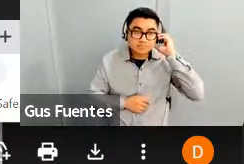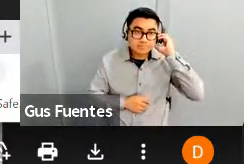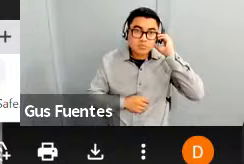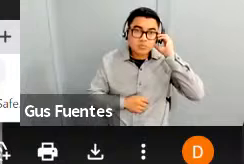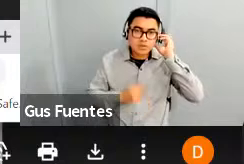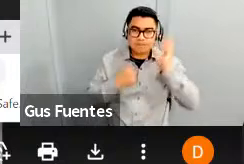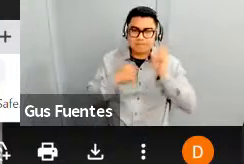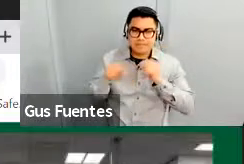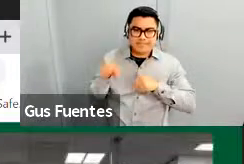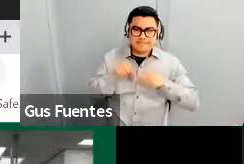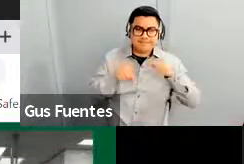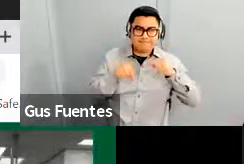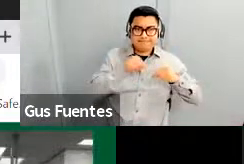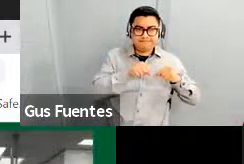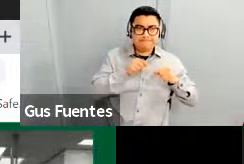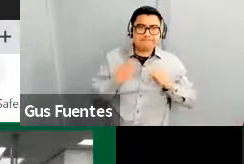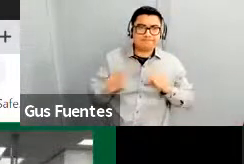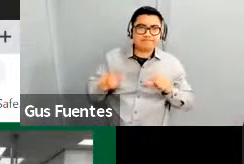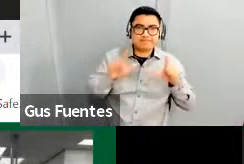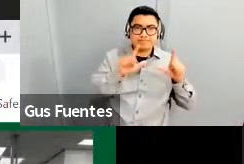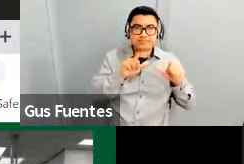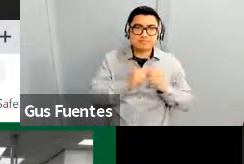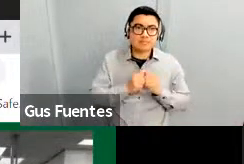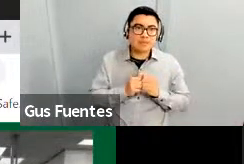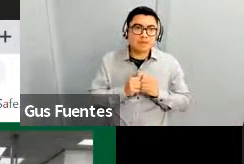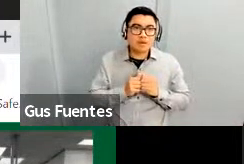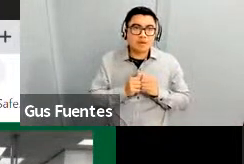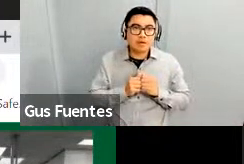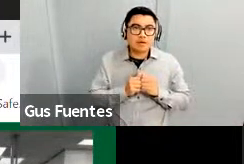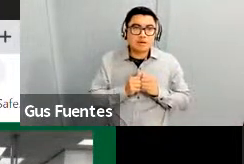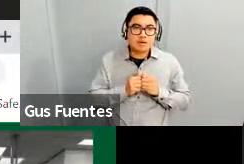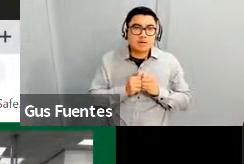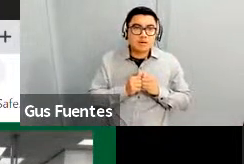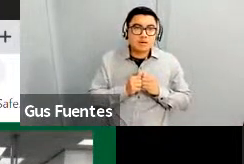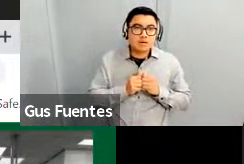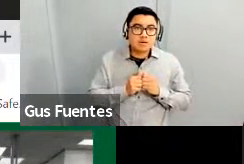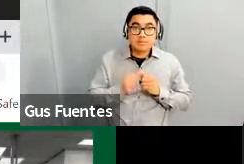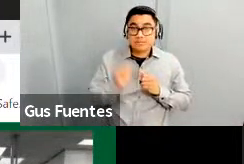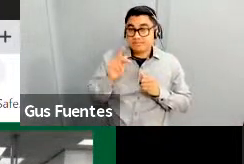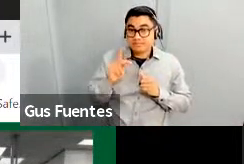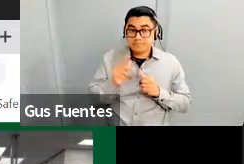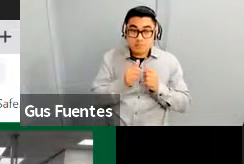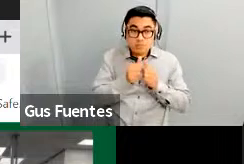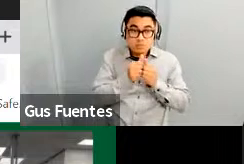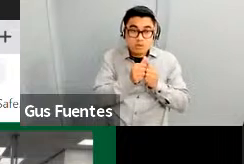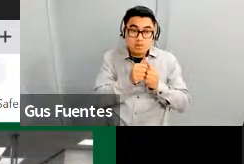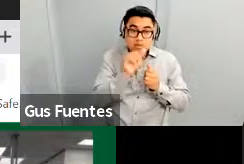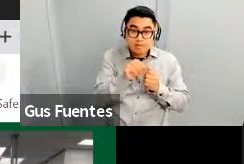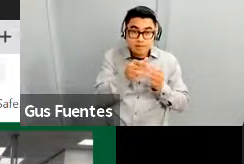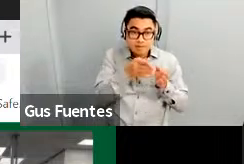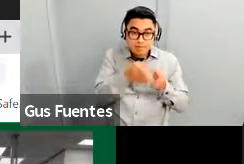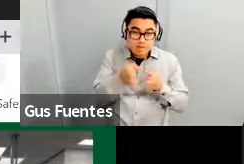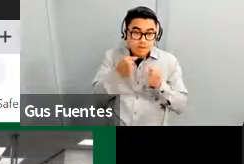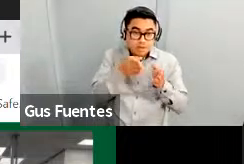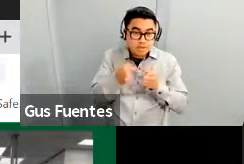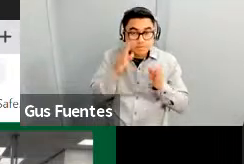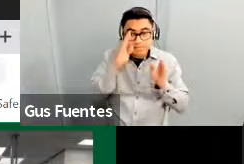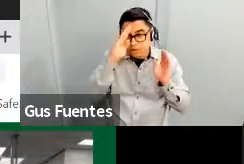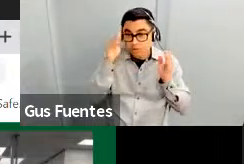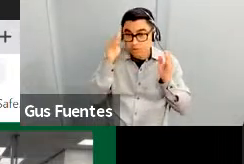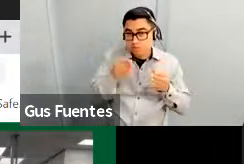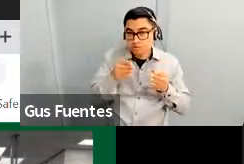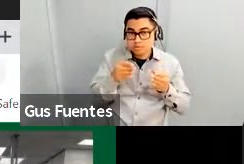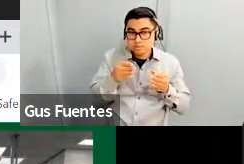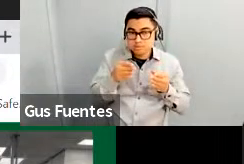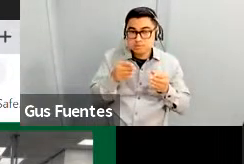Sorry, okay. And so with that strategic plan focus, we had a great group of